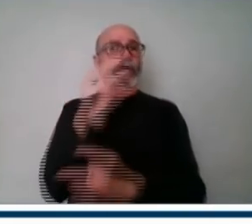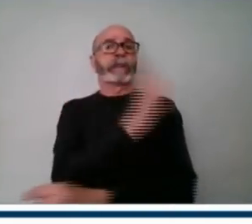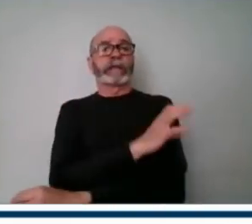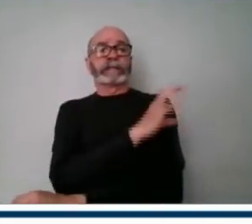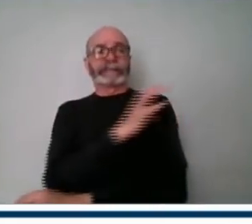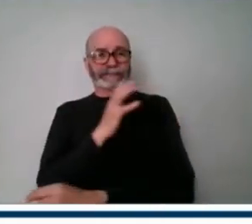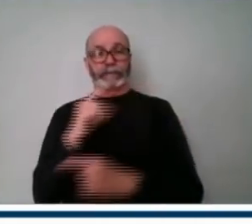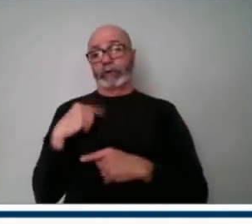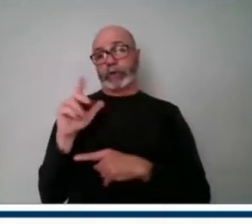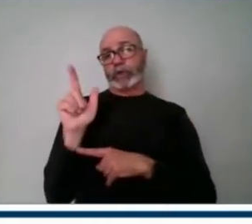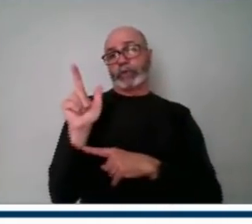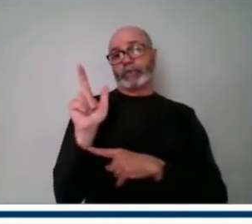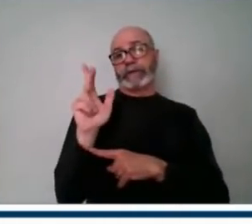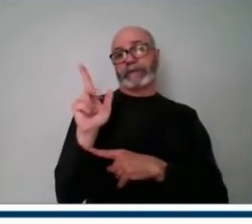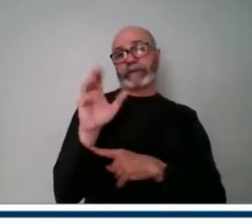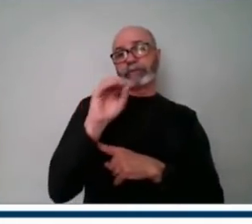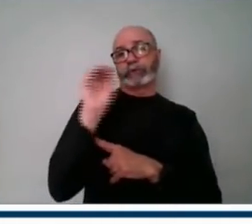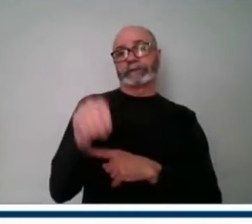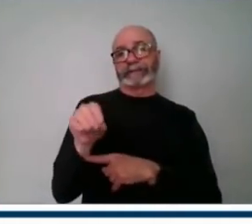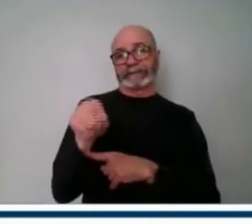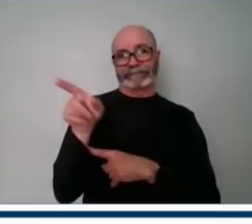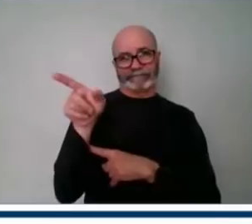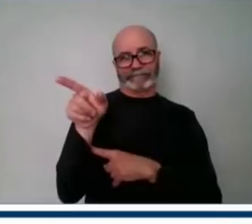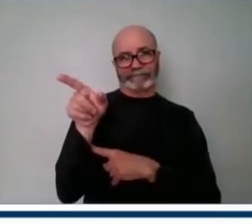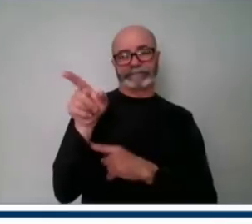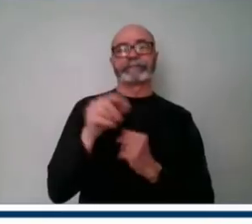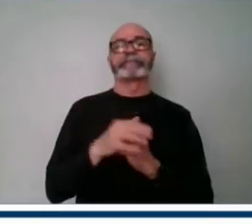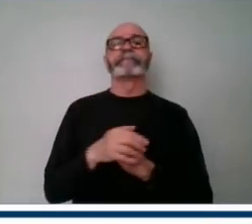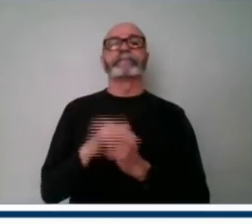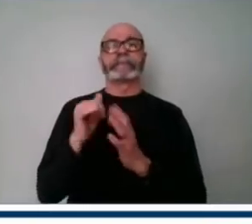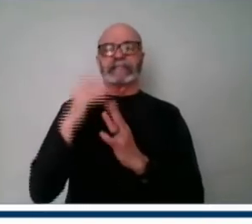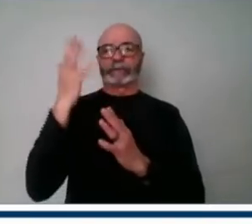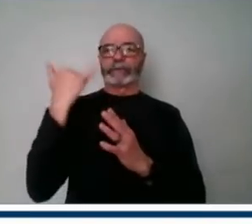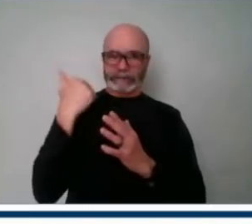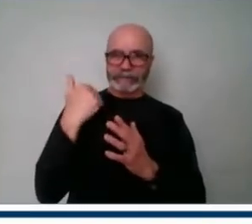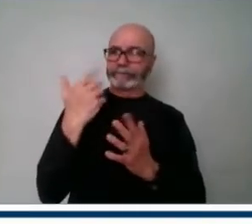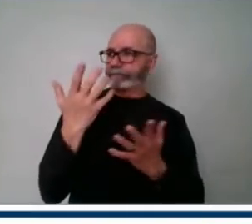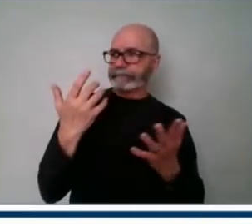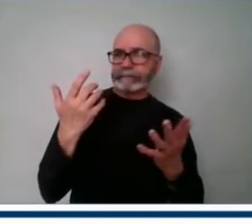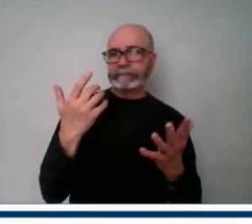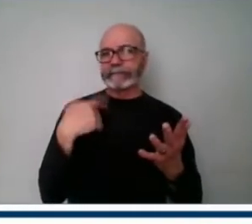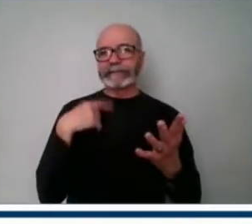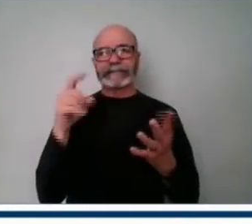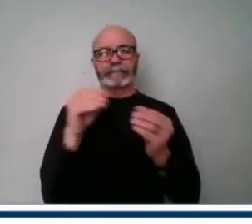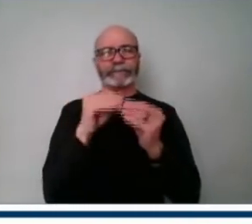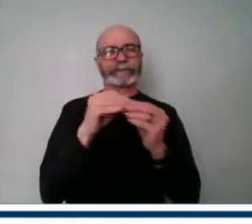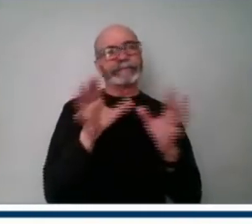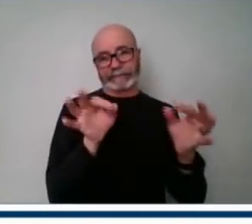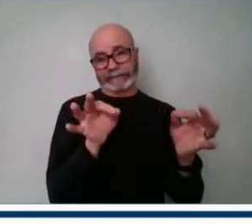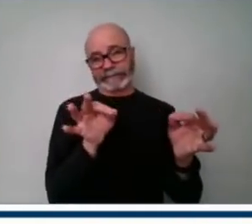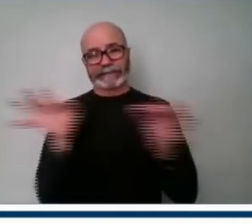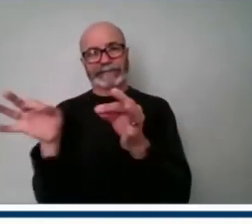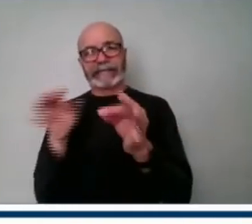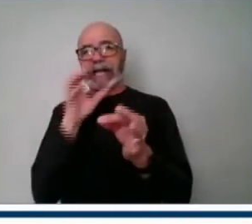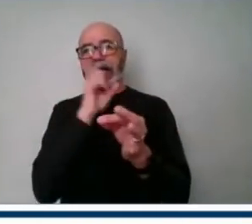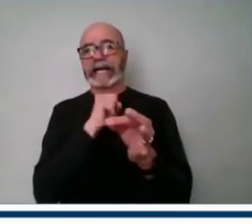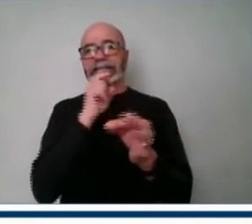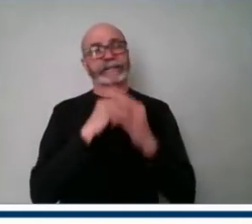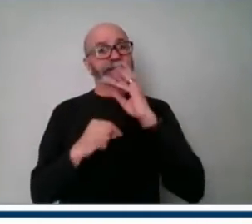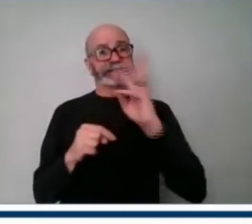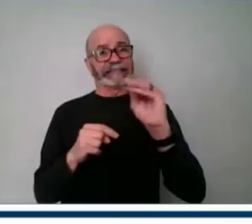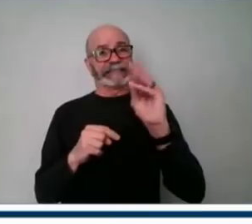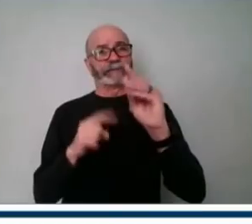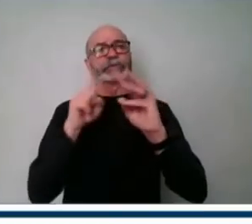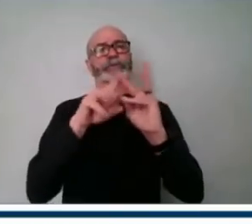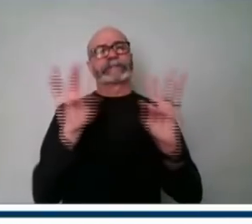one of the reasons the key reason we're opening up now to 60 up to 60-year-olds, 60 to 64. That we